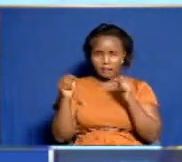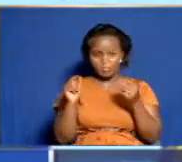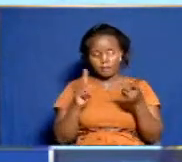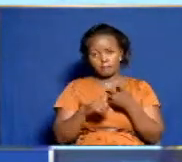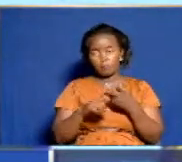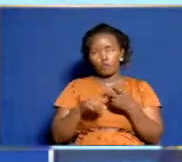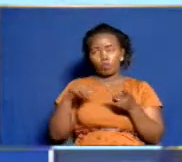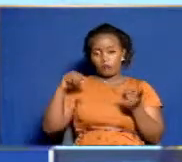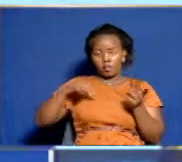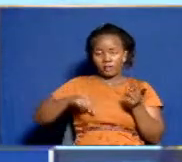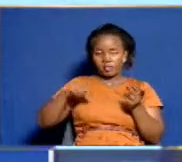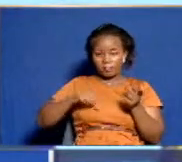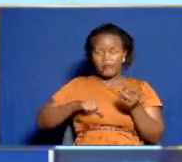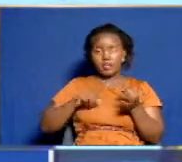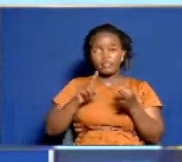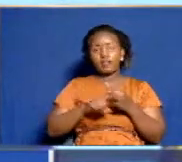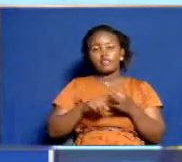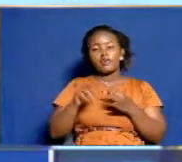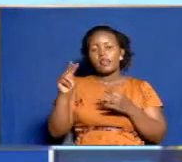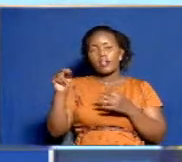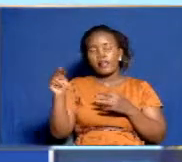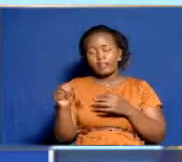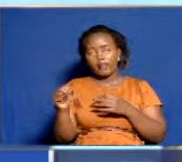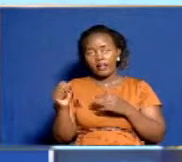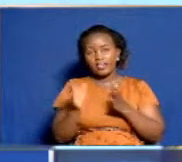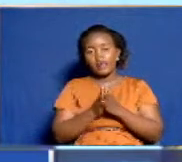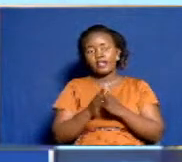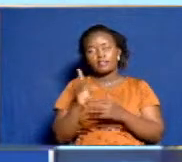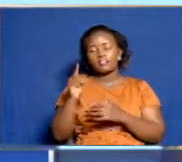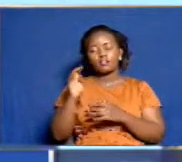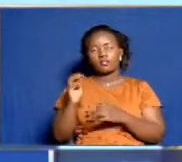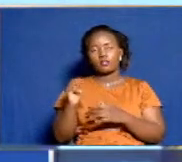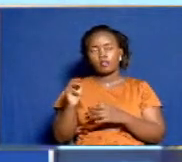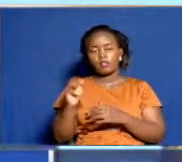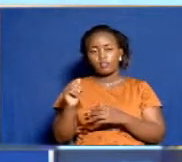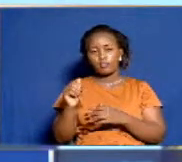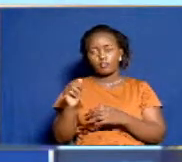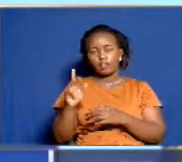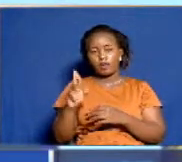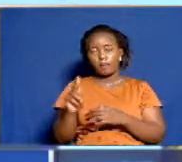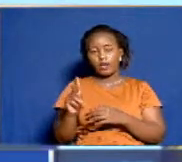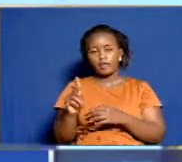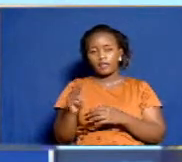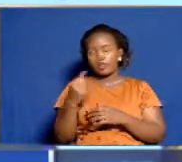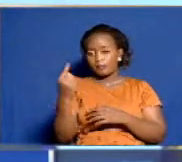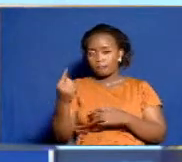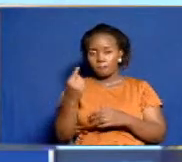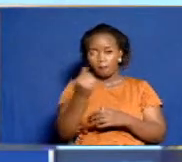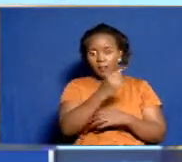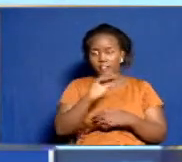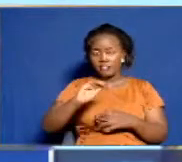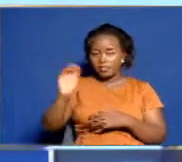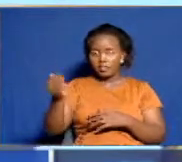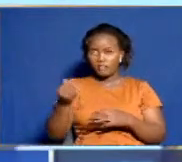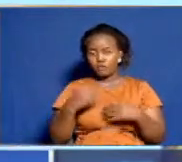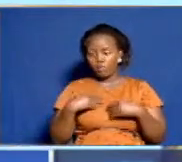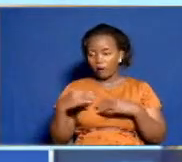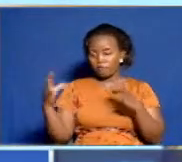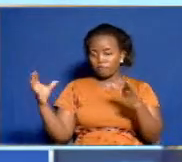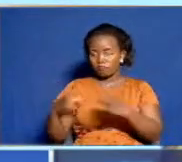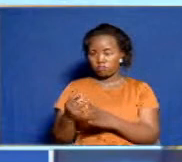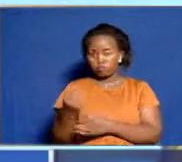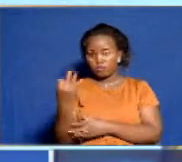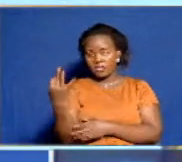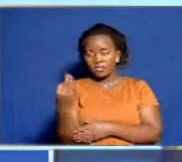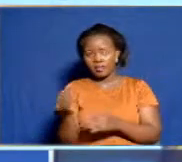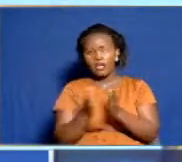Romania, Netherlands, Scotland, and Denmark. Each of these cities will host three group stage matches and one